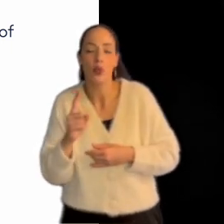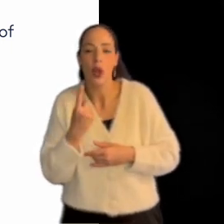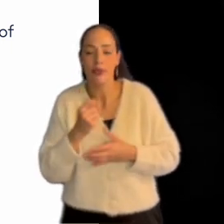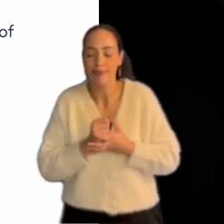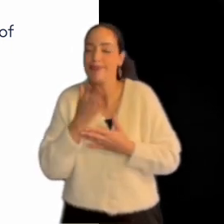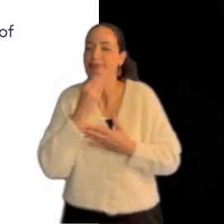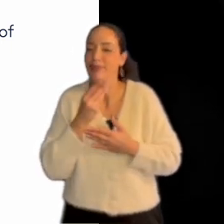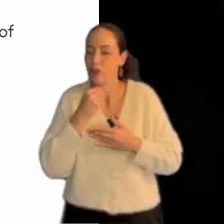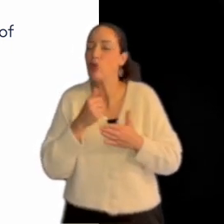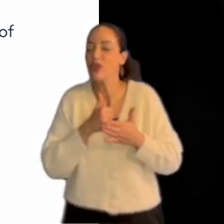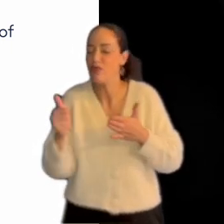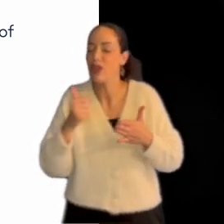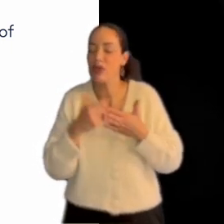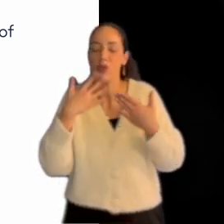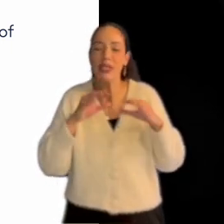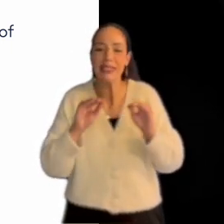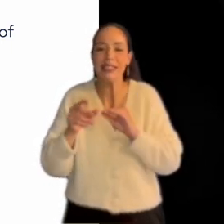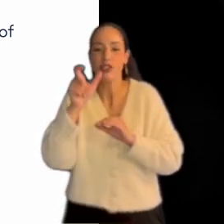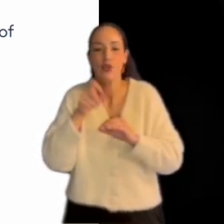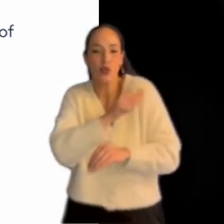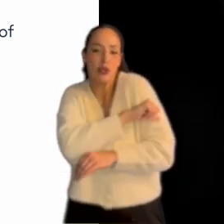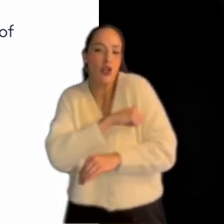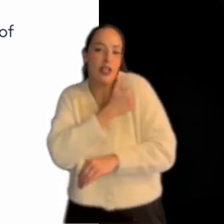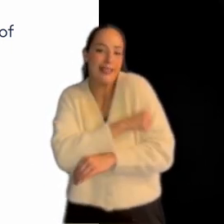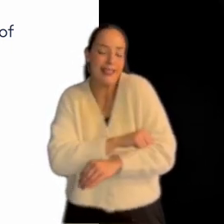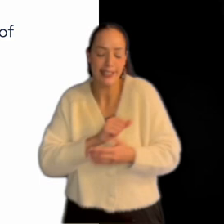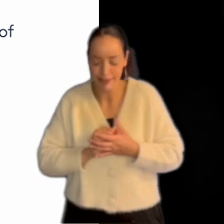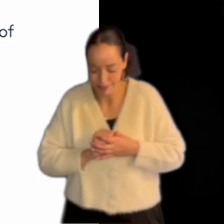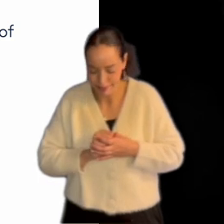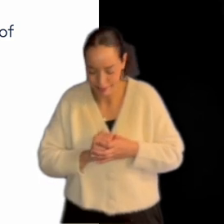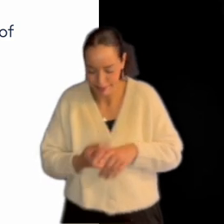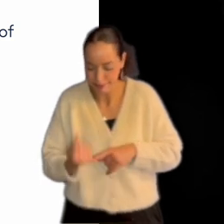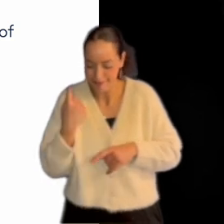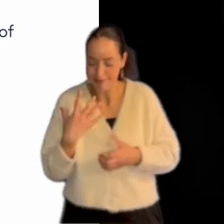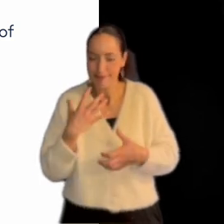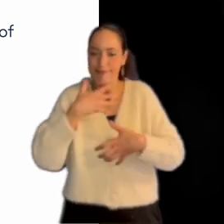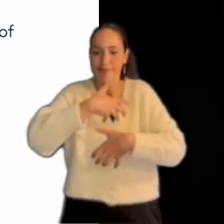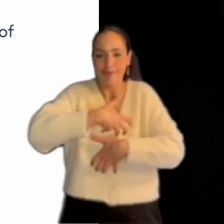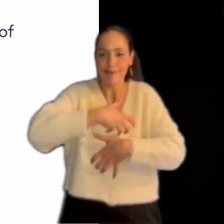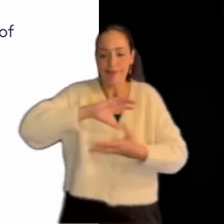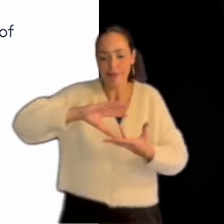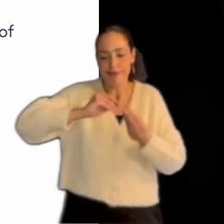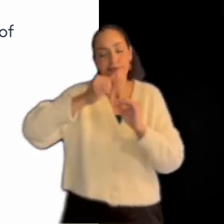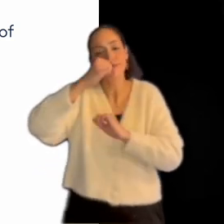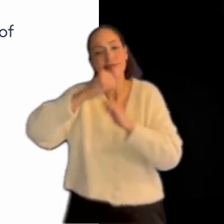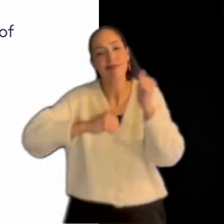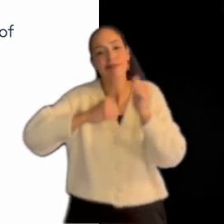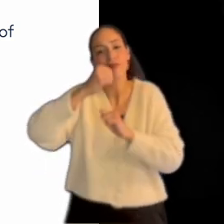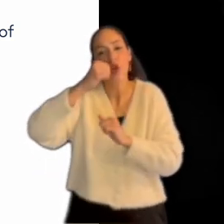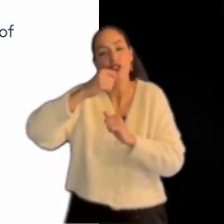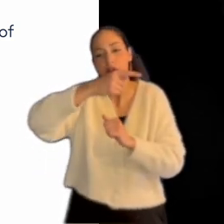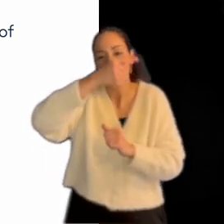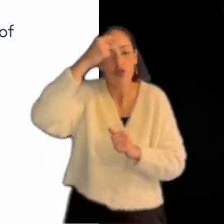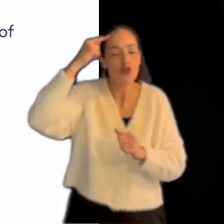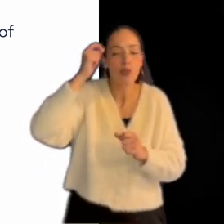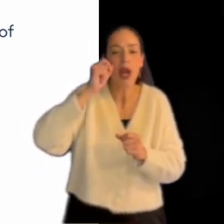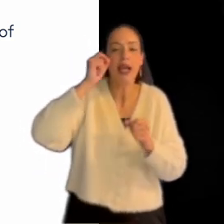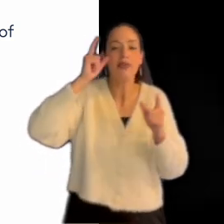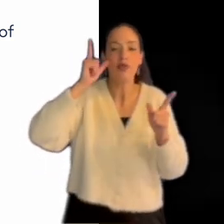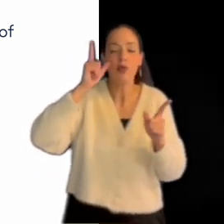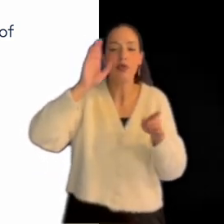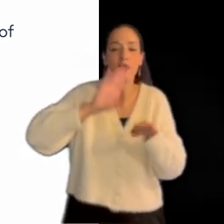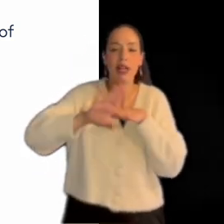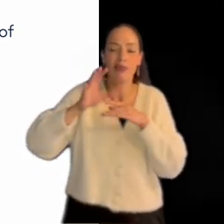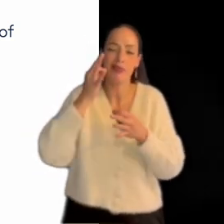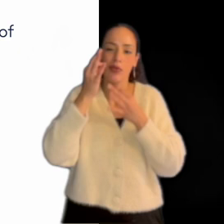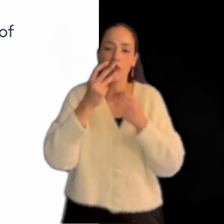adapted this to create a structure for trauma-informed reflective practice by asking these three questions, but also encouraging practitioners to map their practice